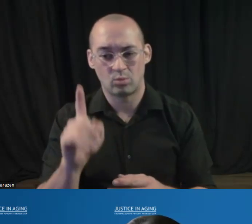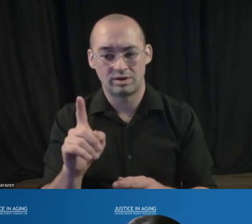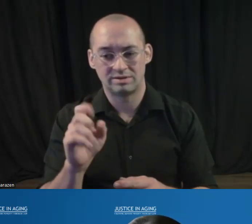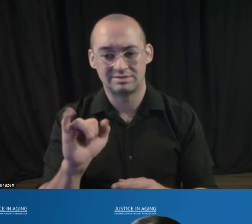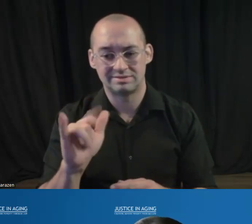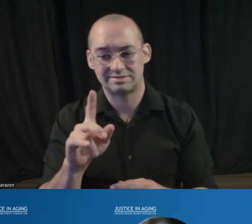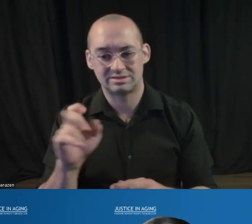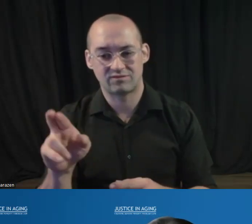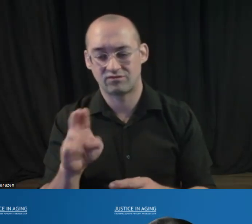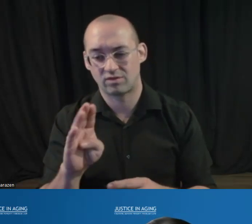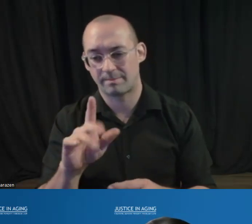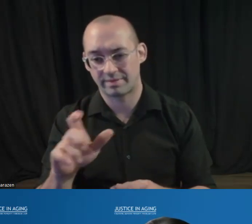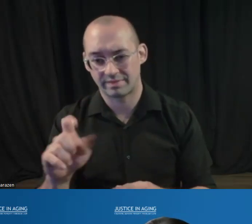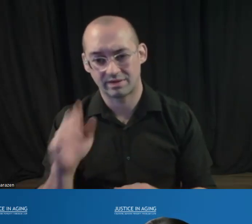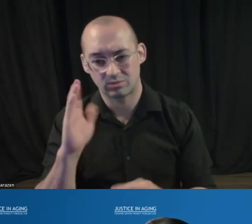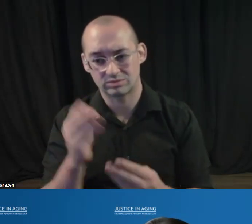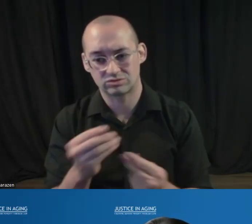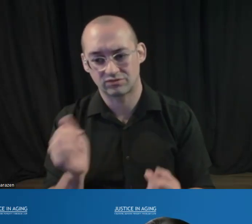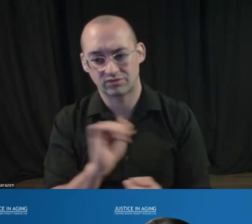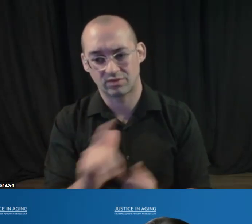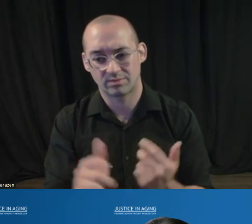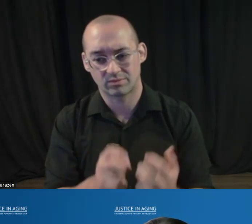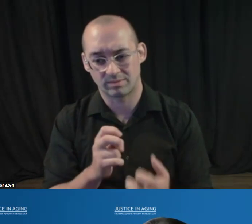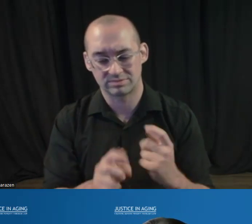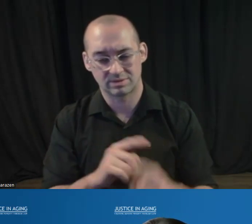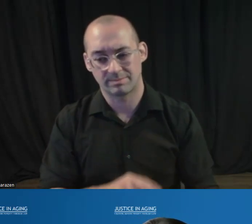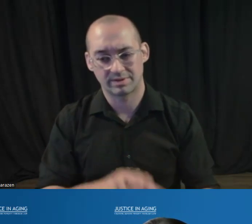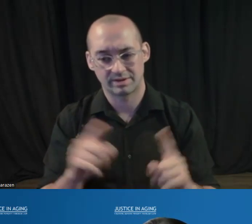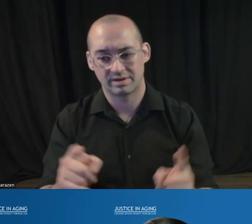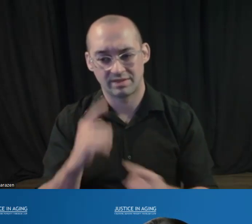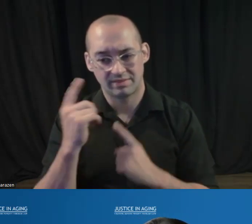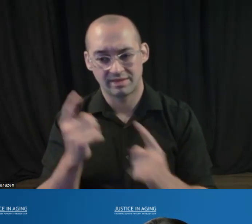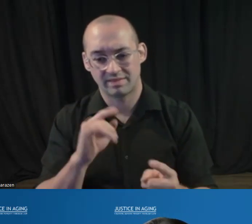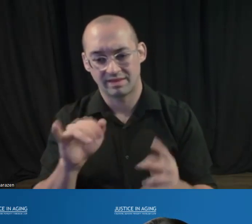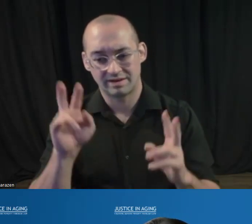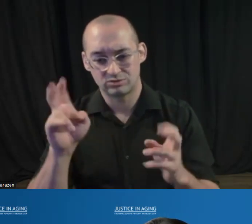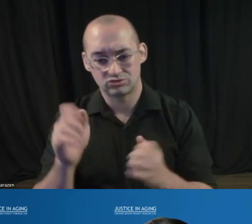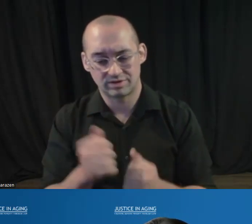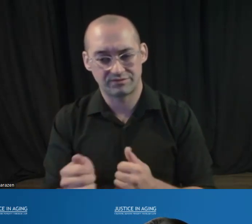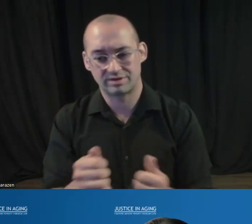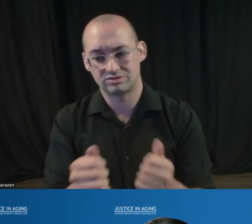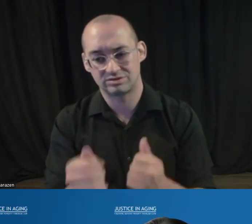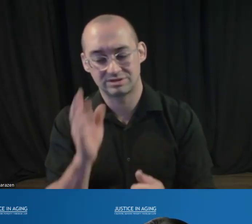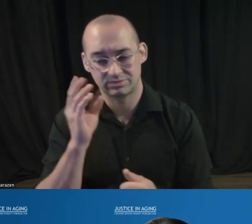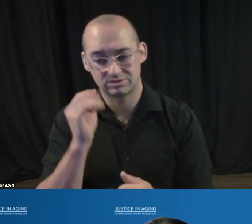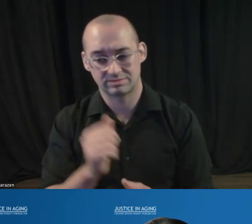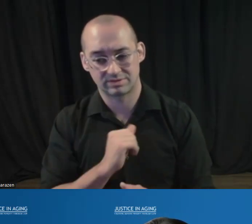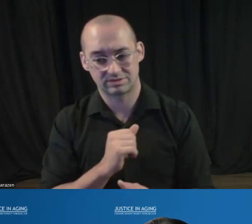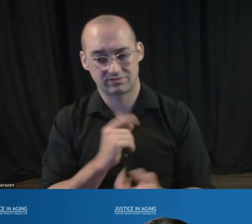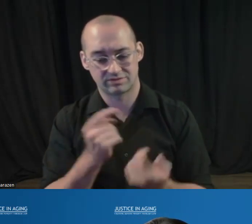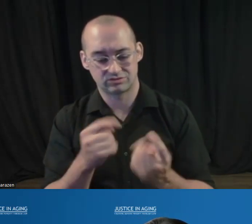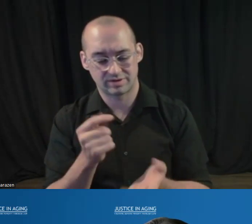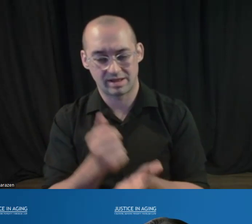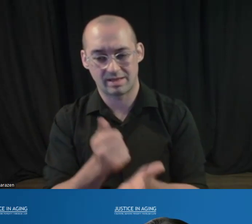that's going to solve all of our problems. But I do think this issue of navigation, I experienced it myself trying to help